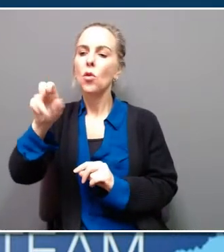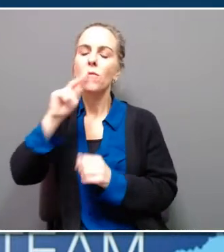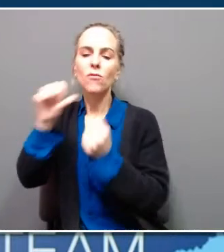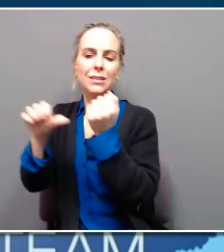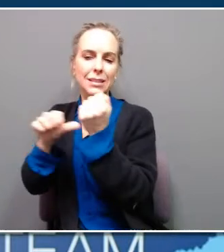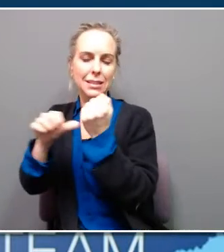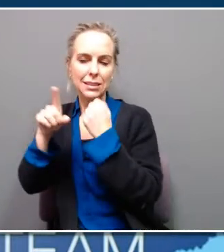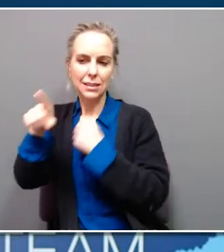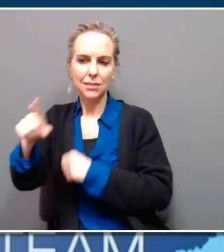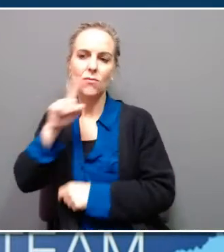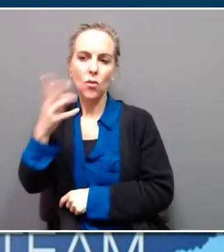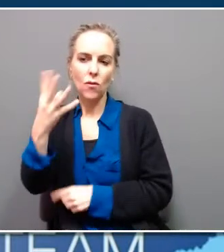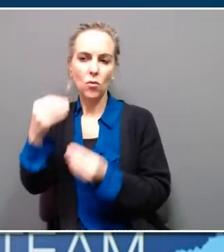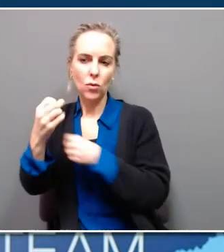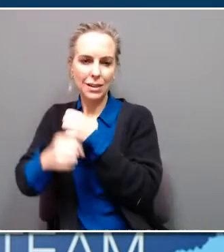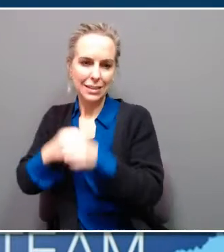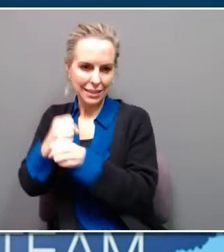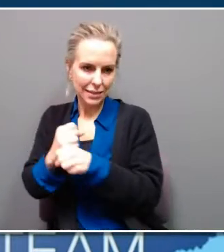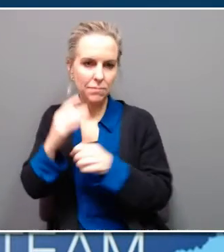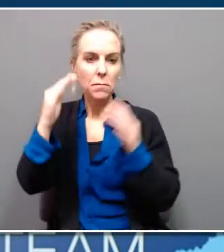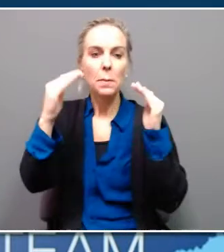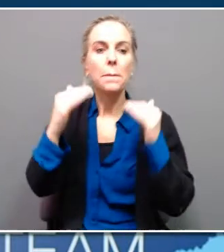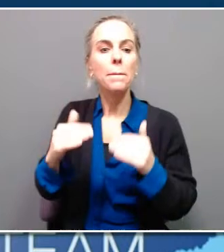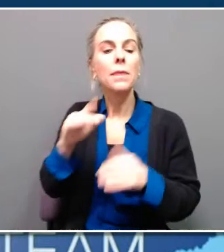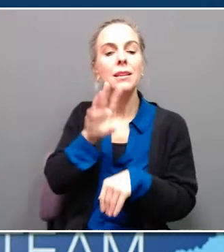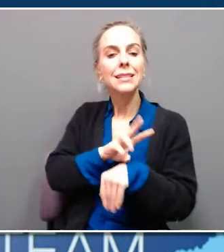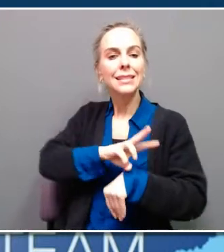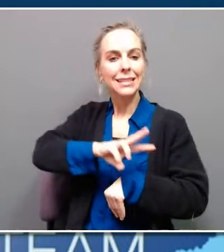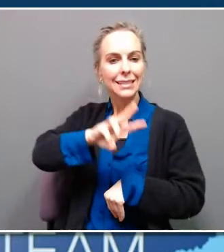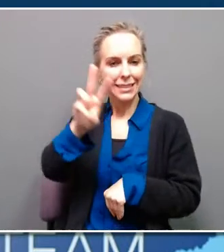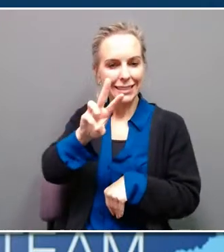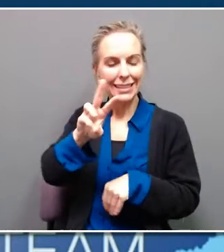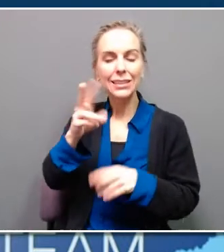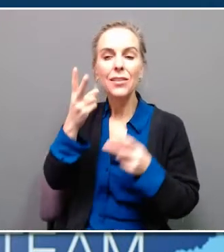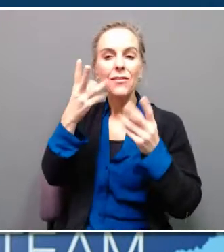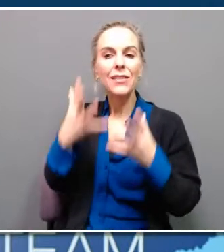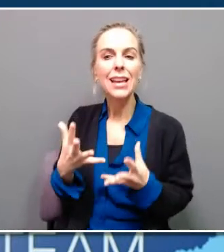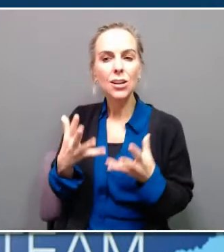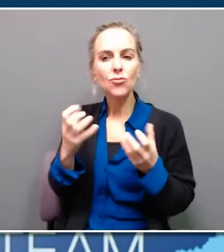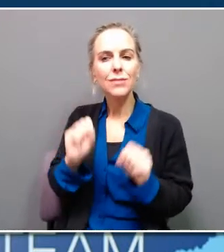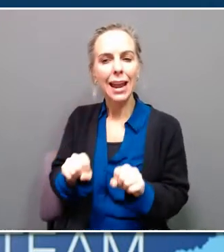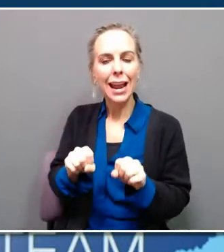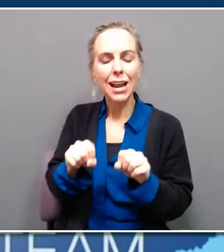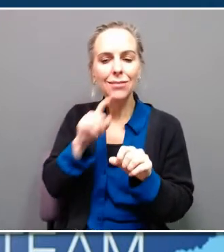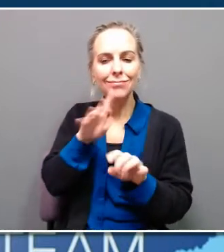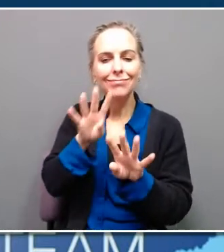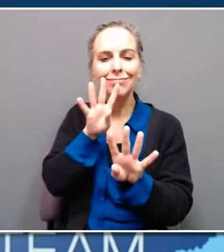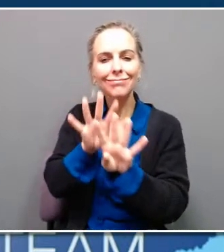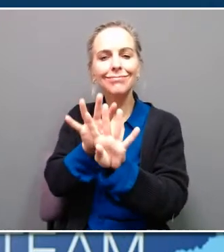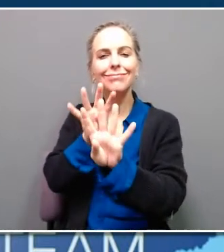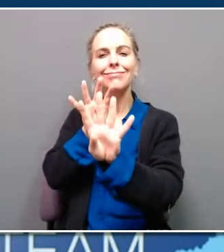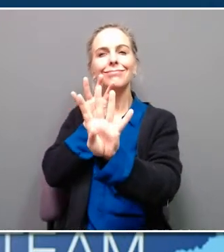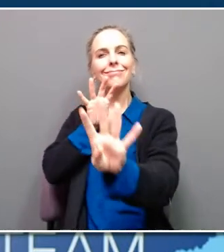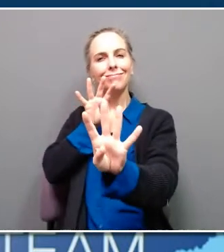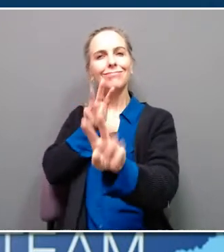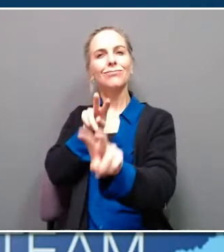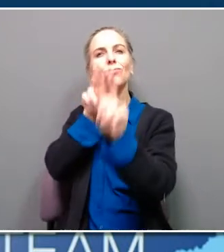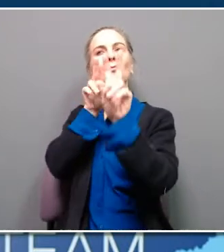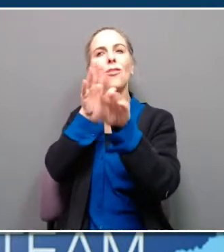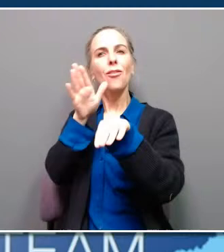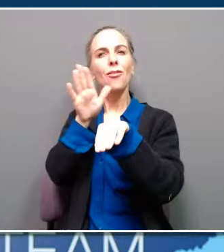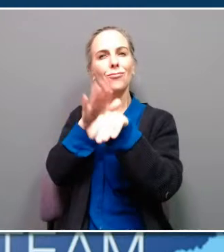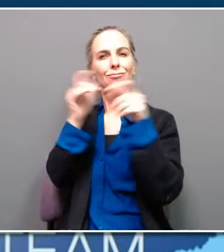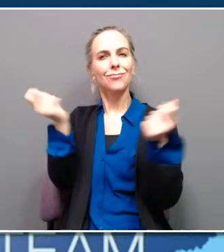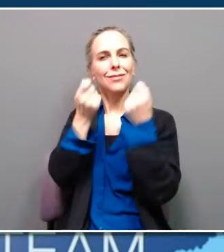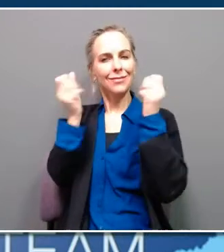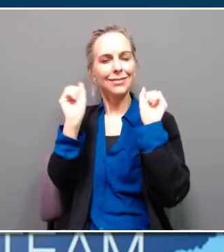for the public, and visitors may line up along the Capitol's front steps to watch the ceremony. Andy's senior advisor, Rocky Atkins, will preside